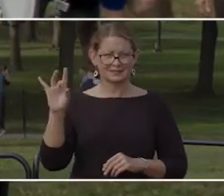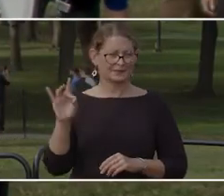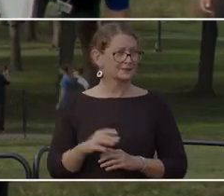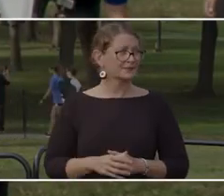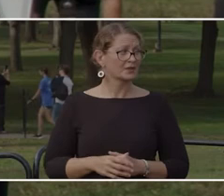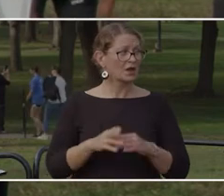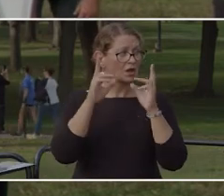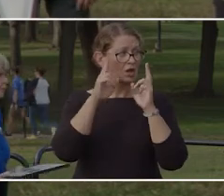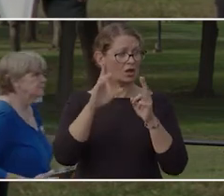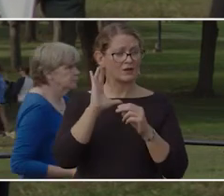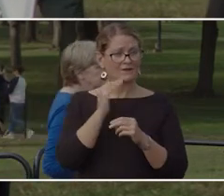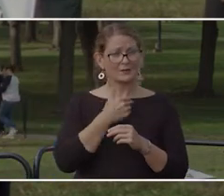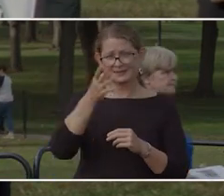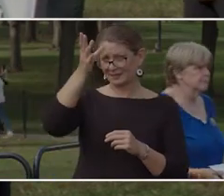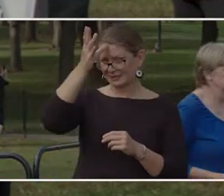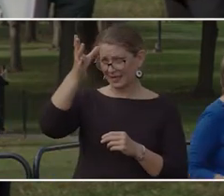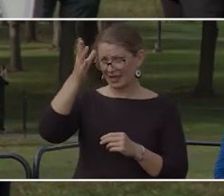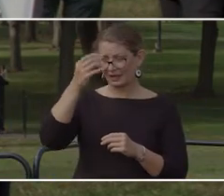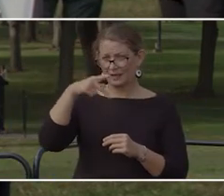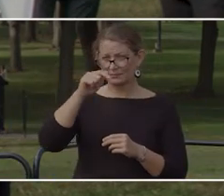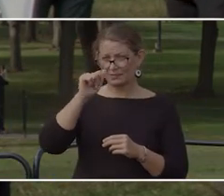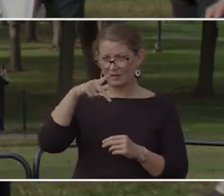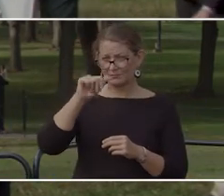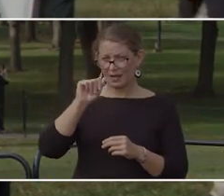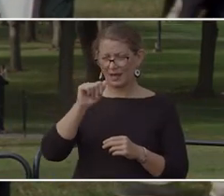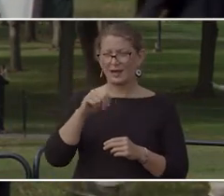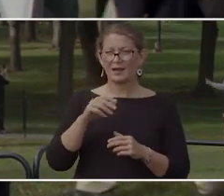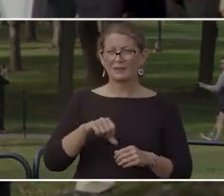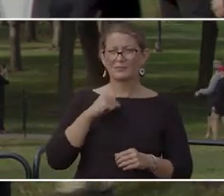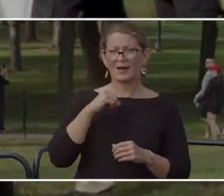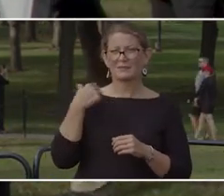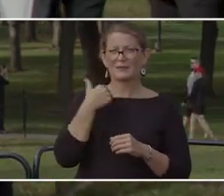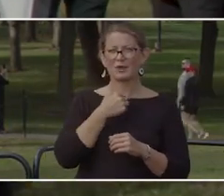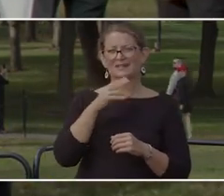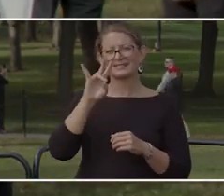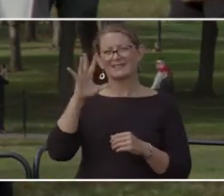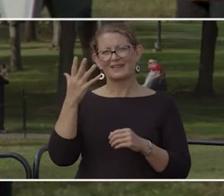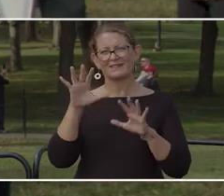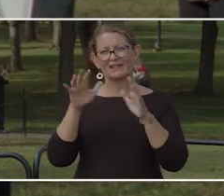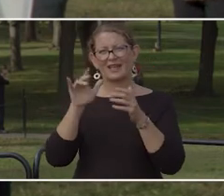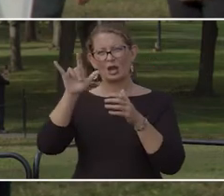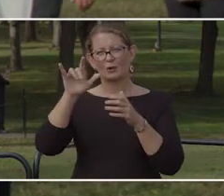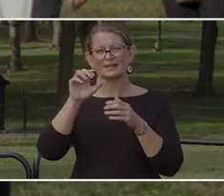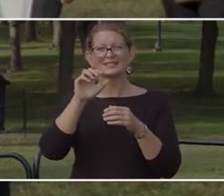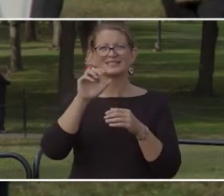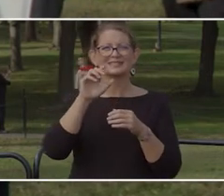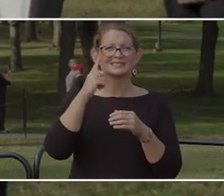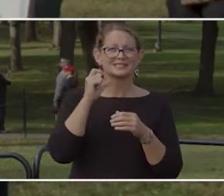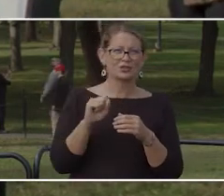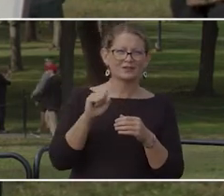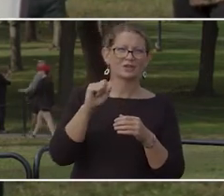1966-1968. In honor of our dad and Peppa, a proud member of the 75th Airborne, a Silver Star, Bronze Star, and Purple